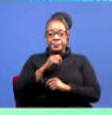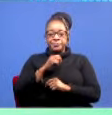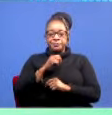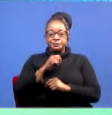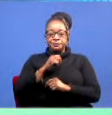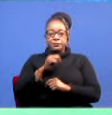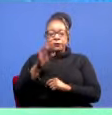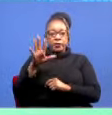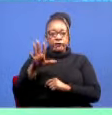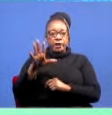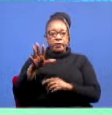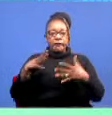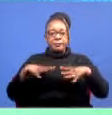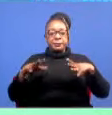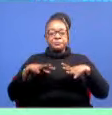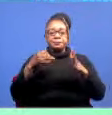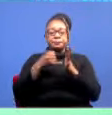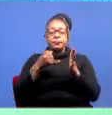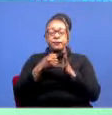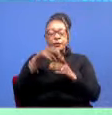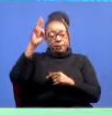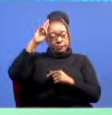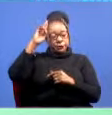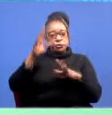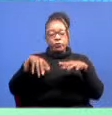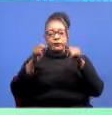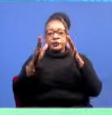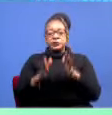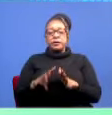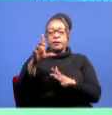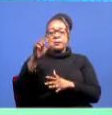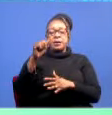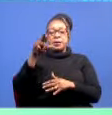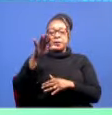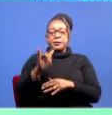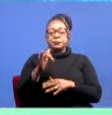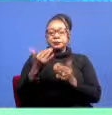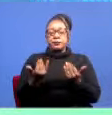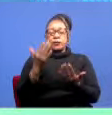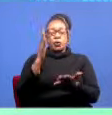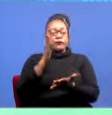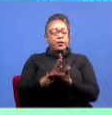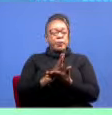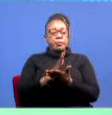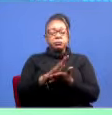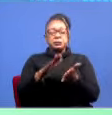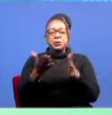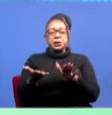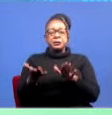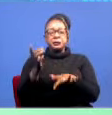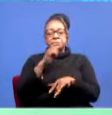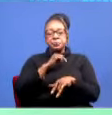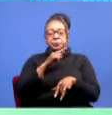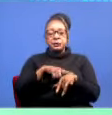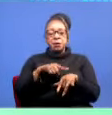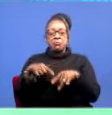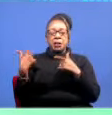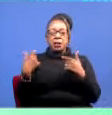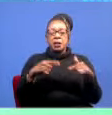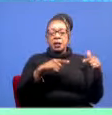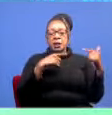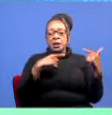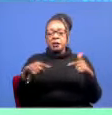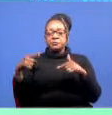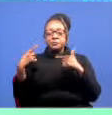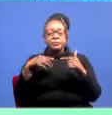Well, five people, among them a police officer from Laare police station, have been confirmed dead following heavy fighting between bandits and